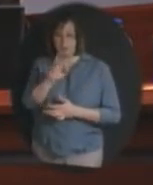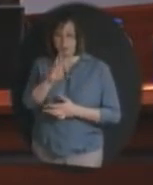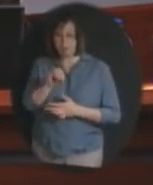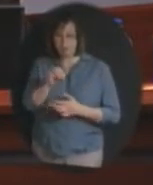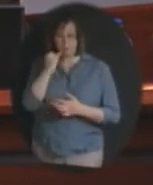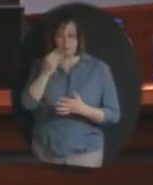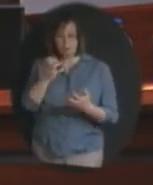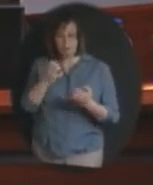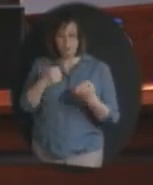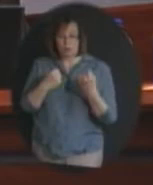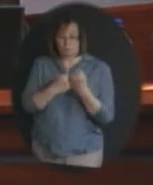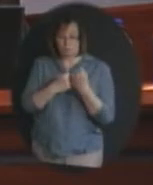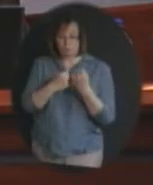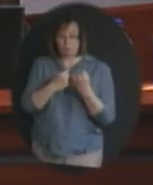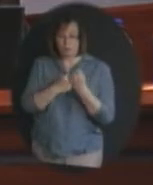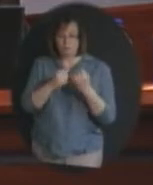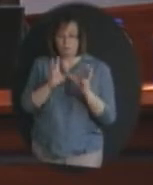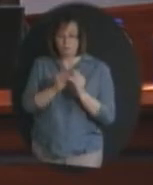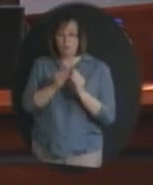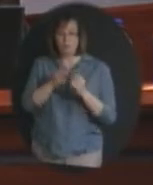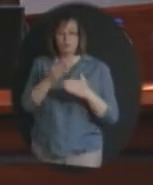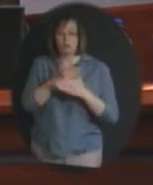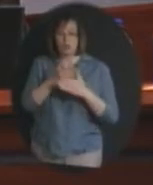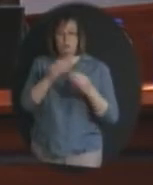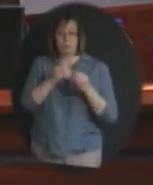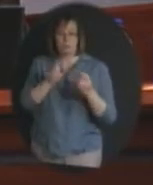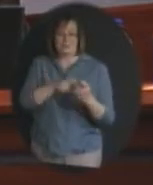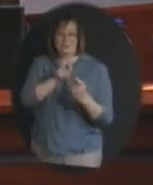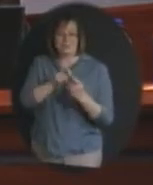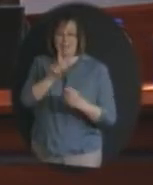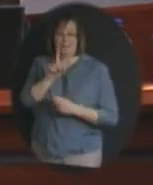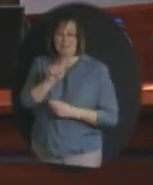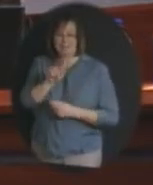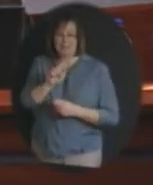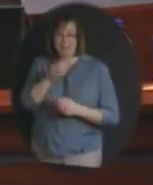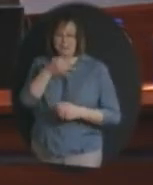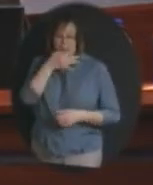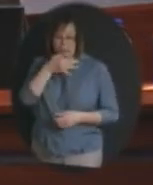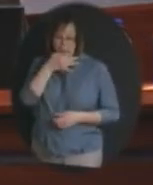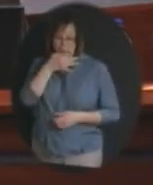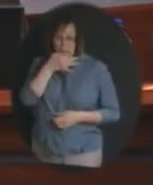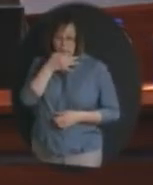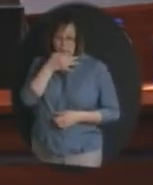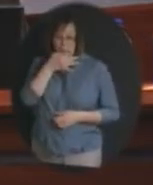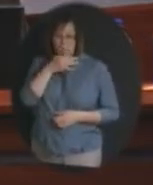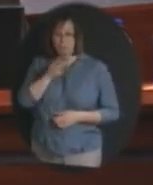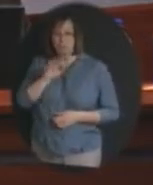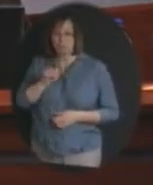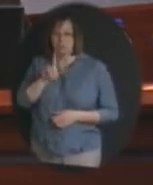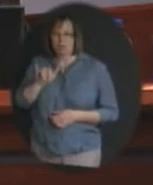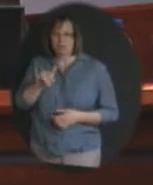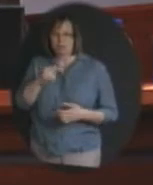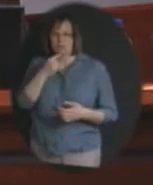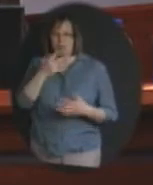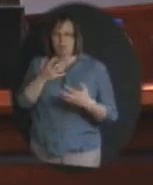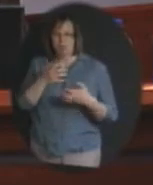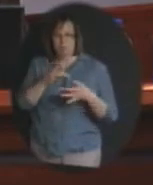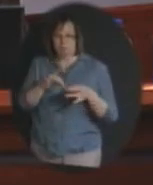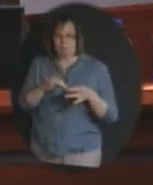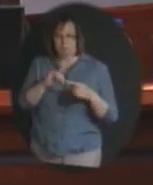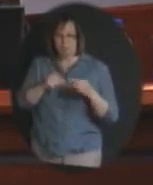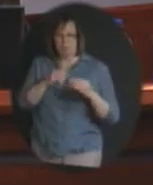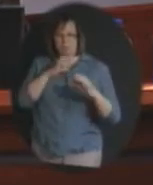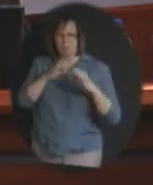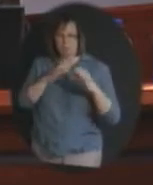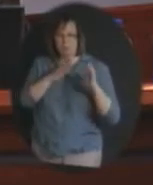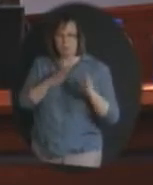meeting. So we'll be sharing more about that, the exact date pretty soon. As Ms. Ashley said, I do want to talk a little bit about the communication